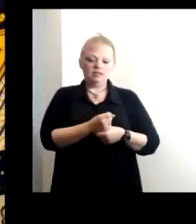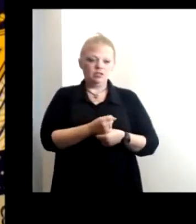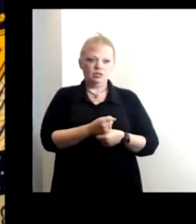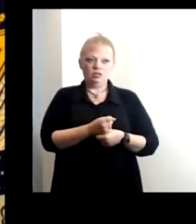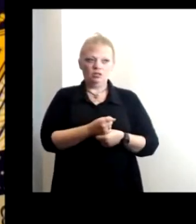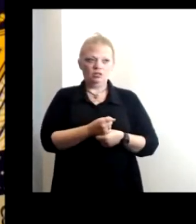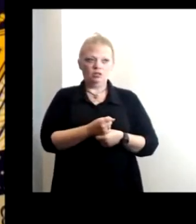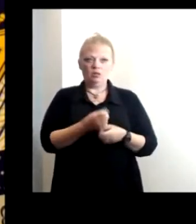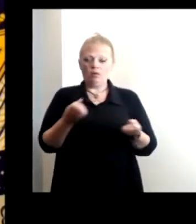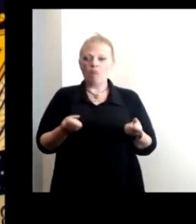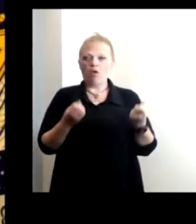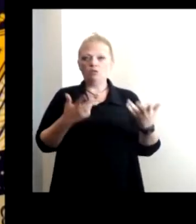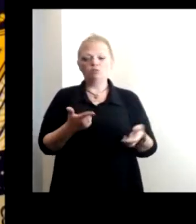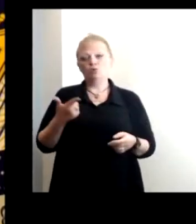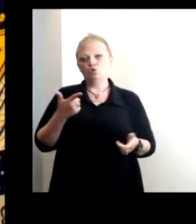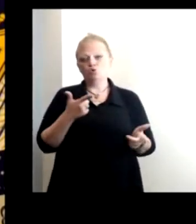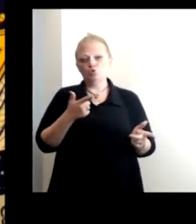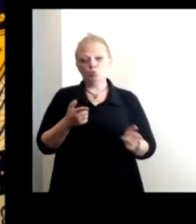multiple shootings.